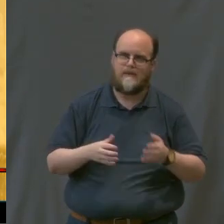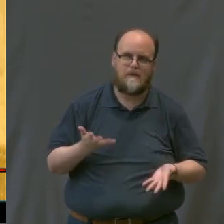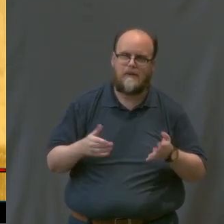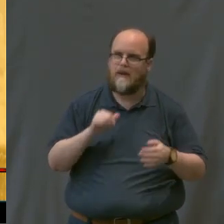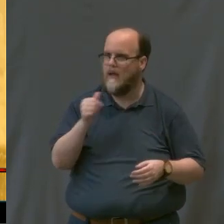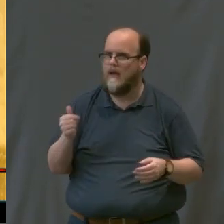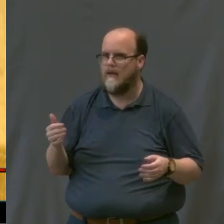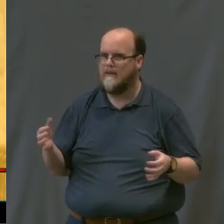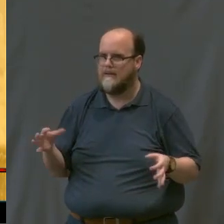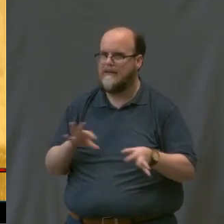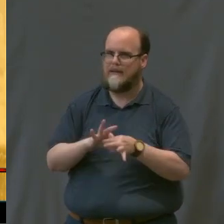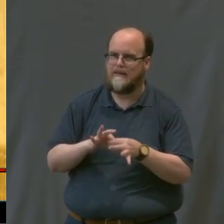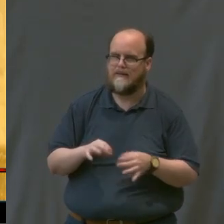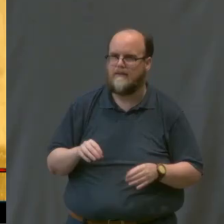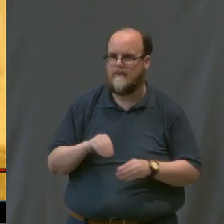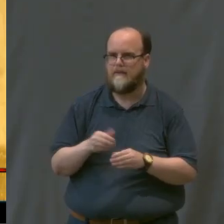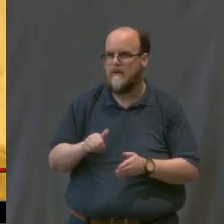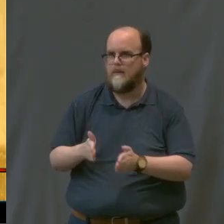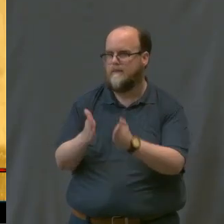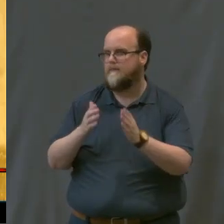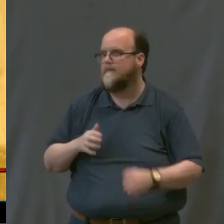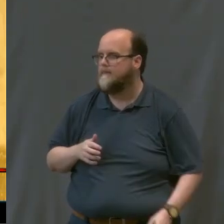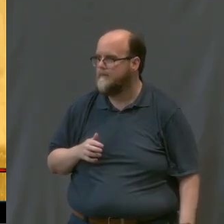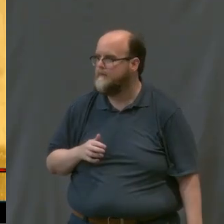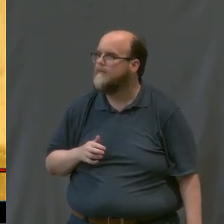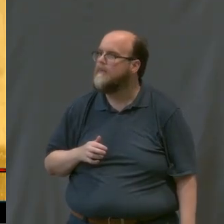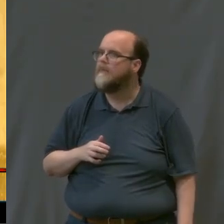be associated and related.